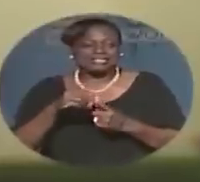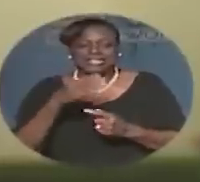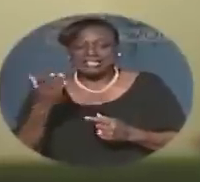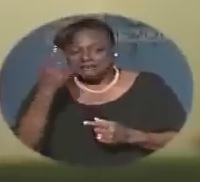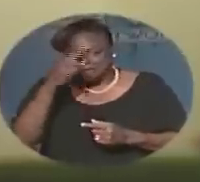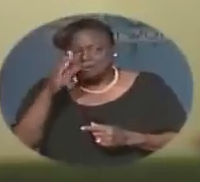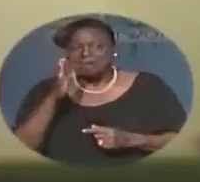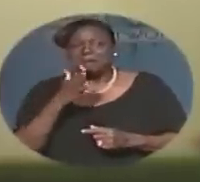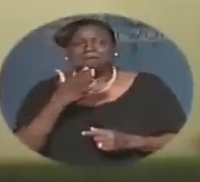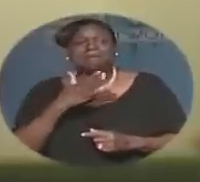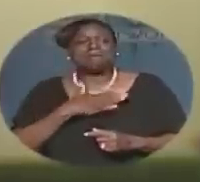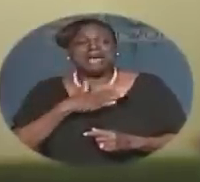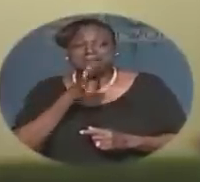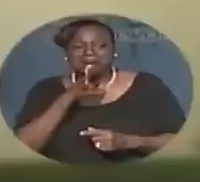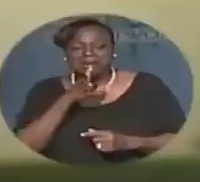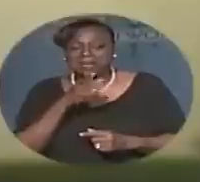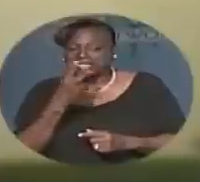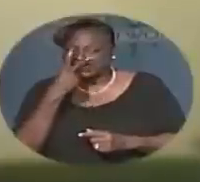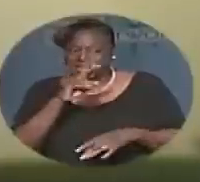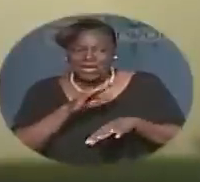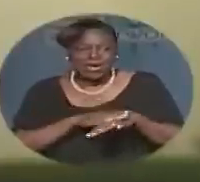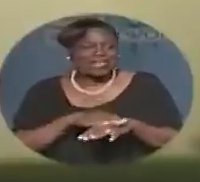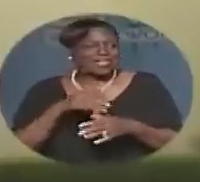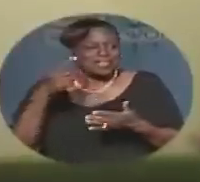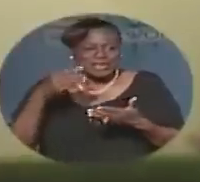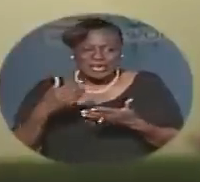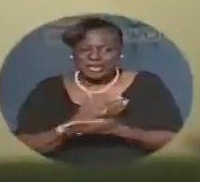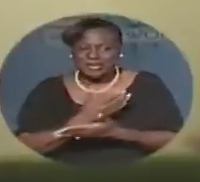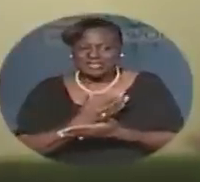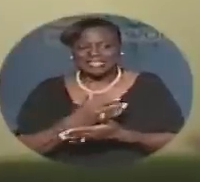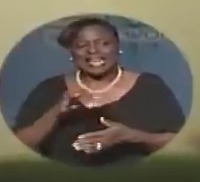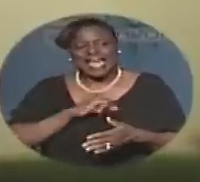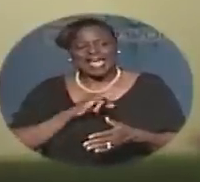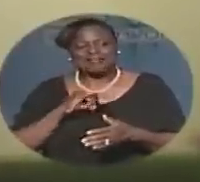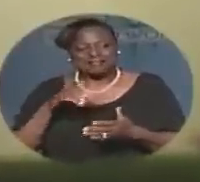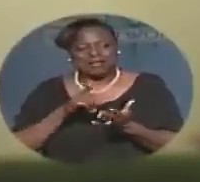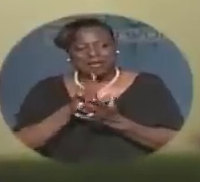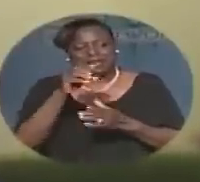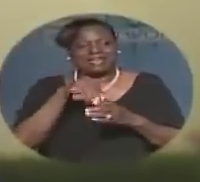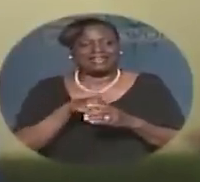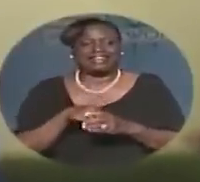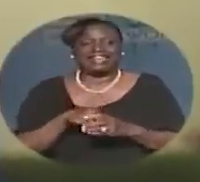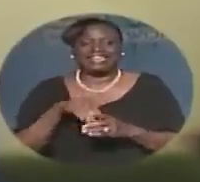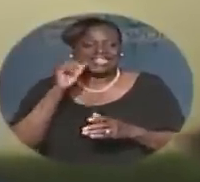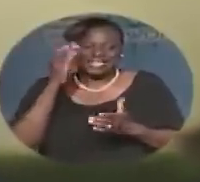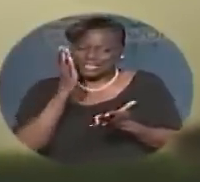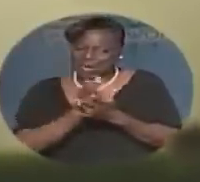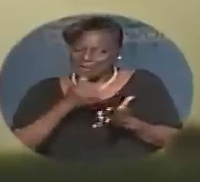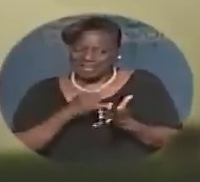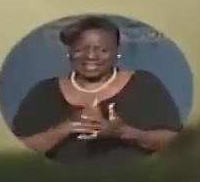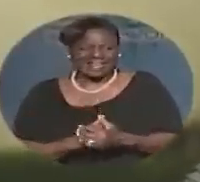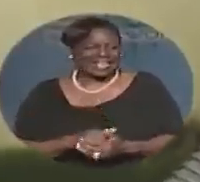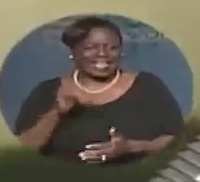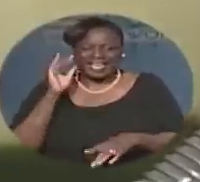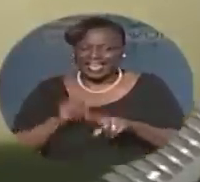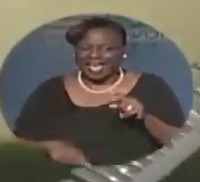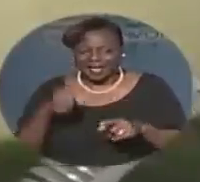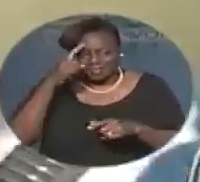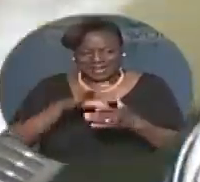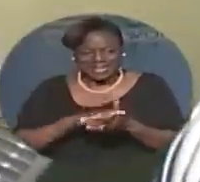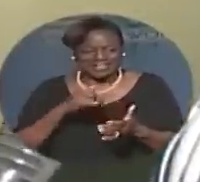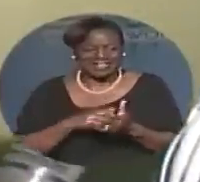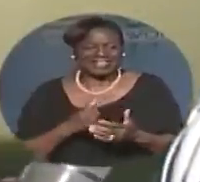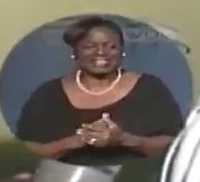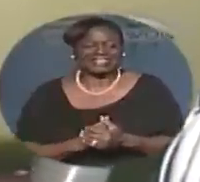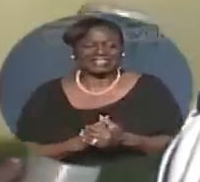tell her. And when she sees it on the news that I flew him in. She's seeing it now. I'm sure she said, stop it. She can't believe it. Yeah, well, you